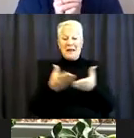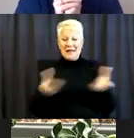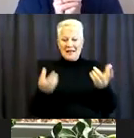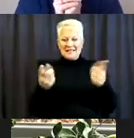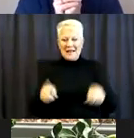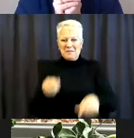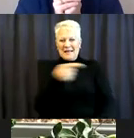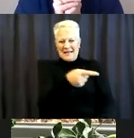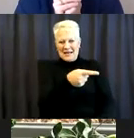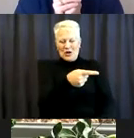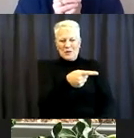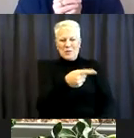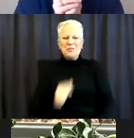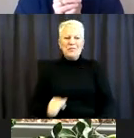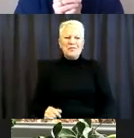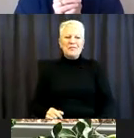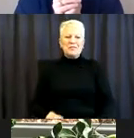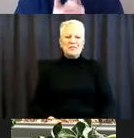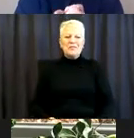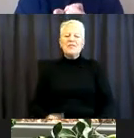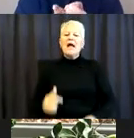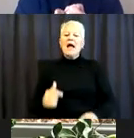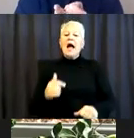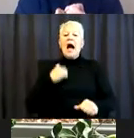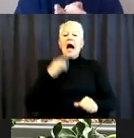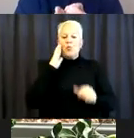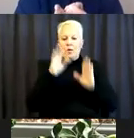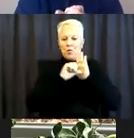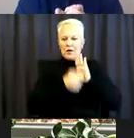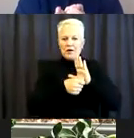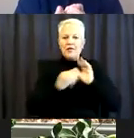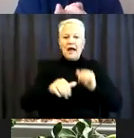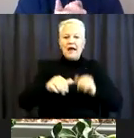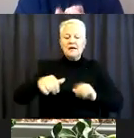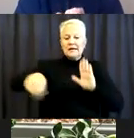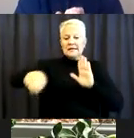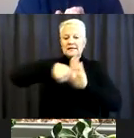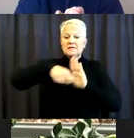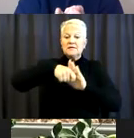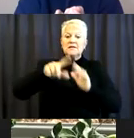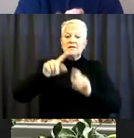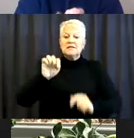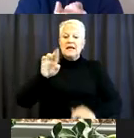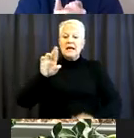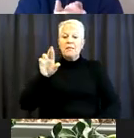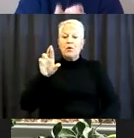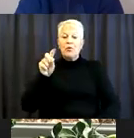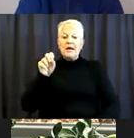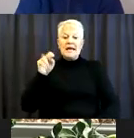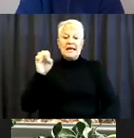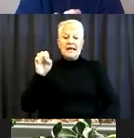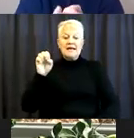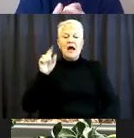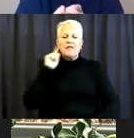on here. I will point out that the tambourine for whatever reason, they were using that